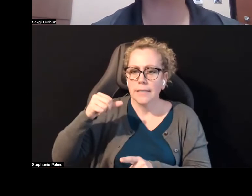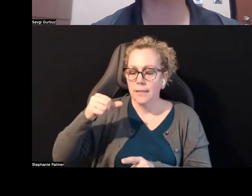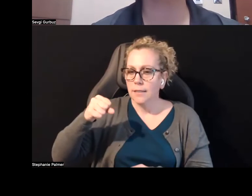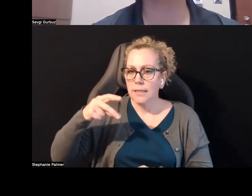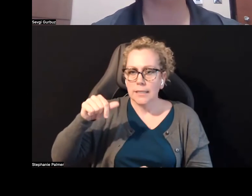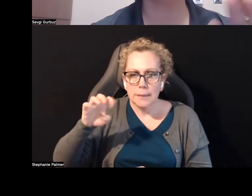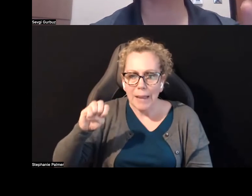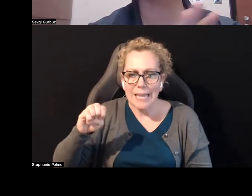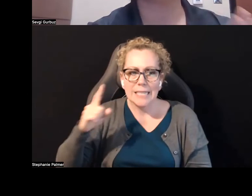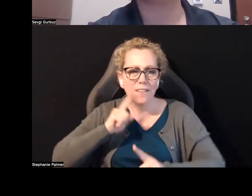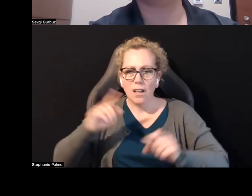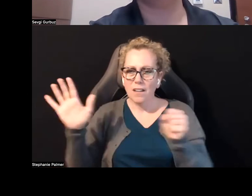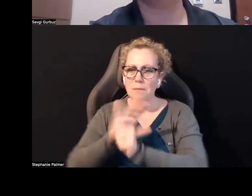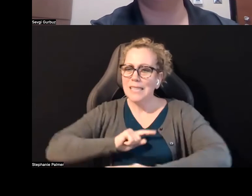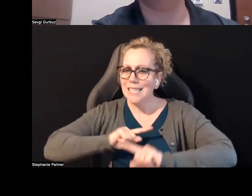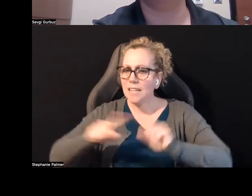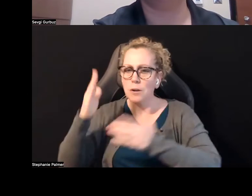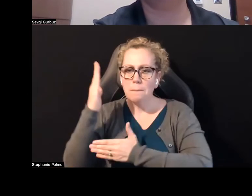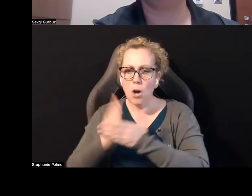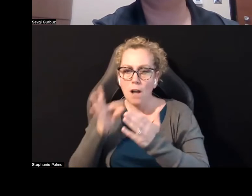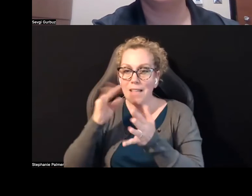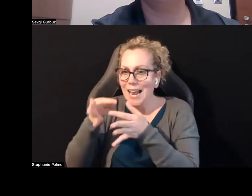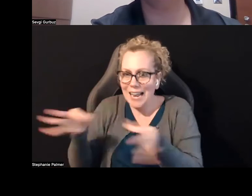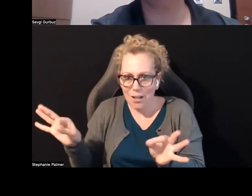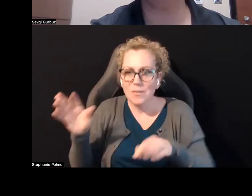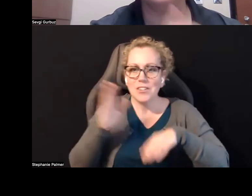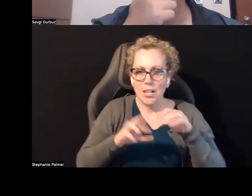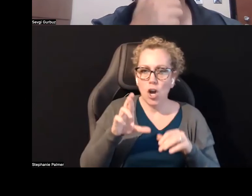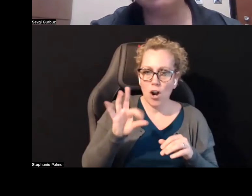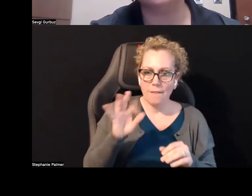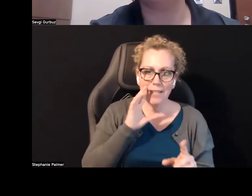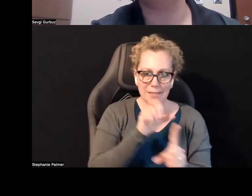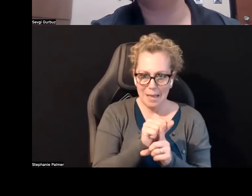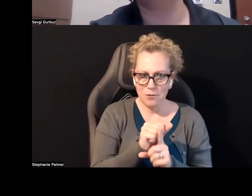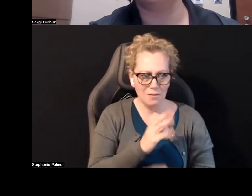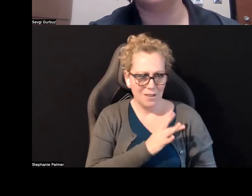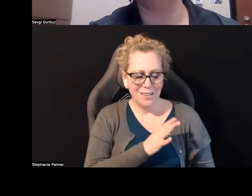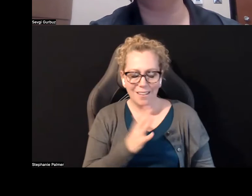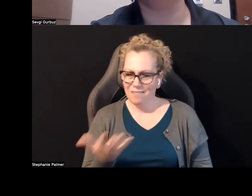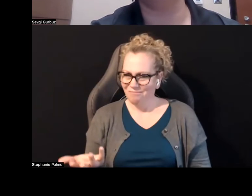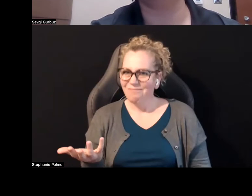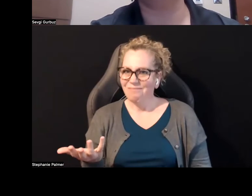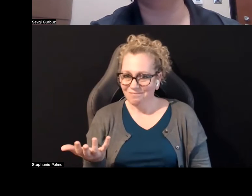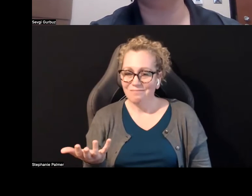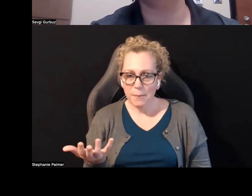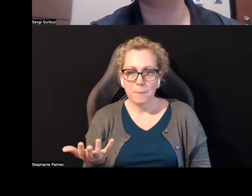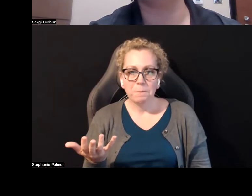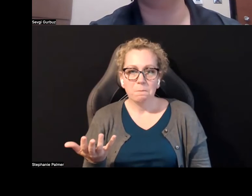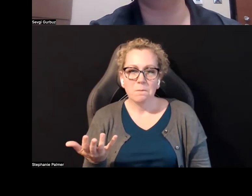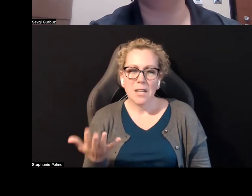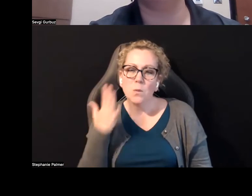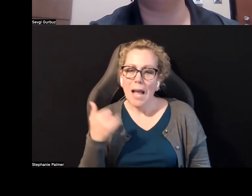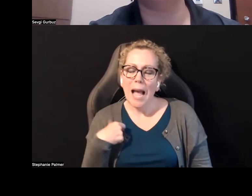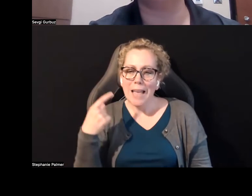you a different, completely different aspect of this language. This is what I think really makes the idea of researching the fusion